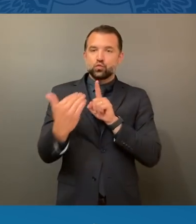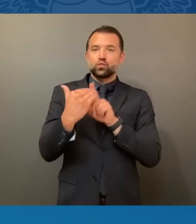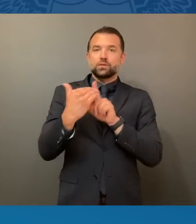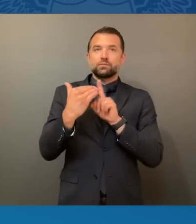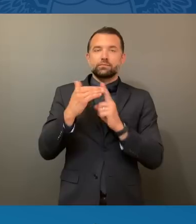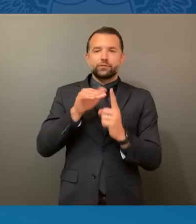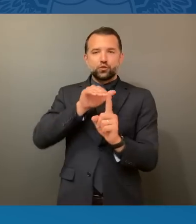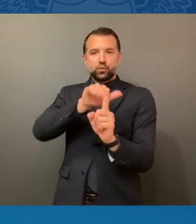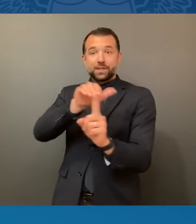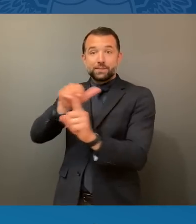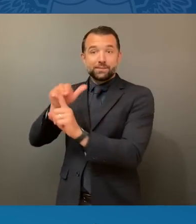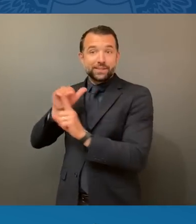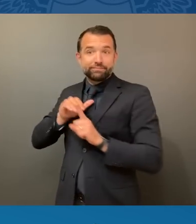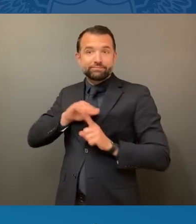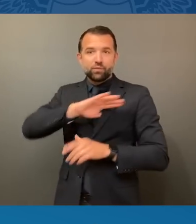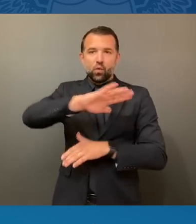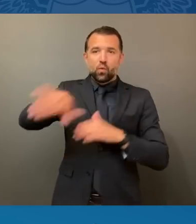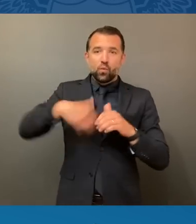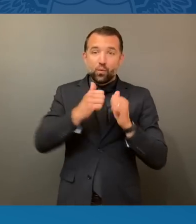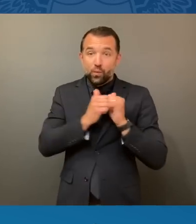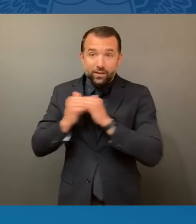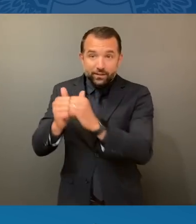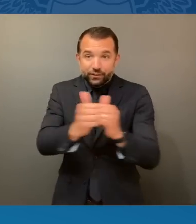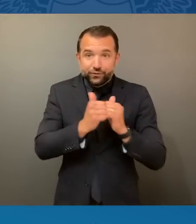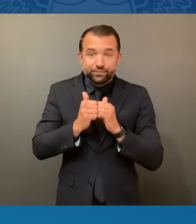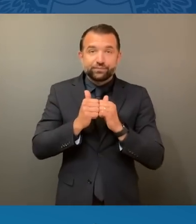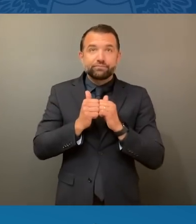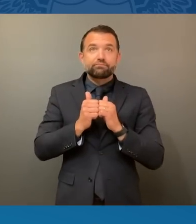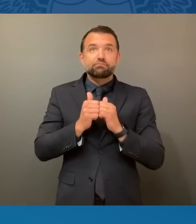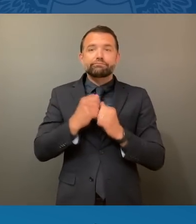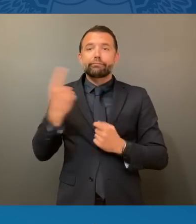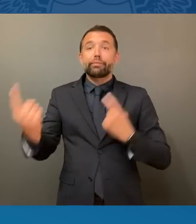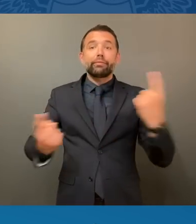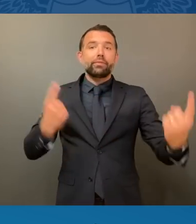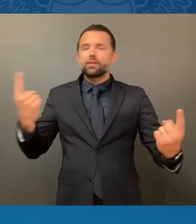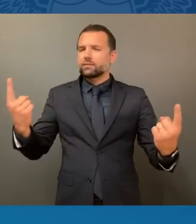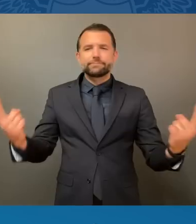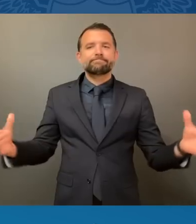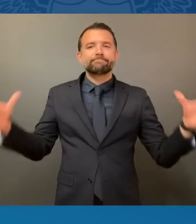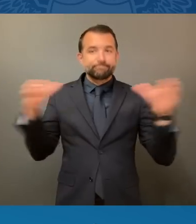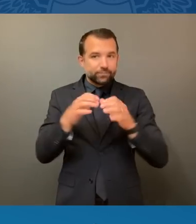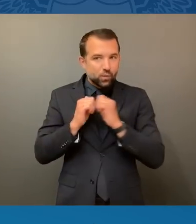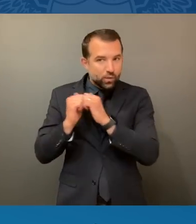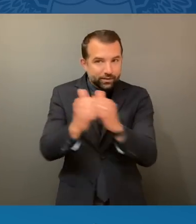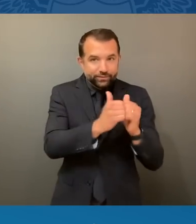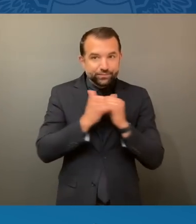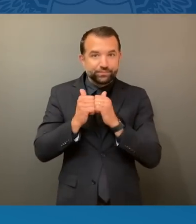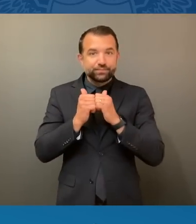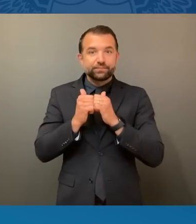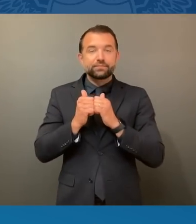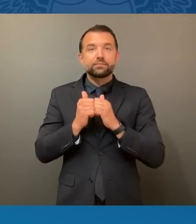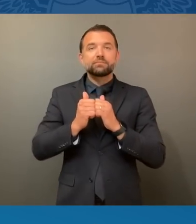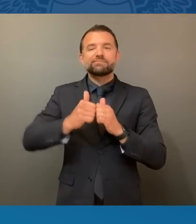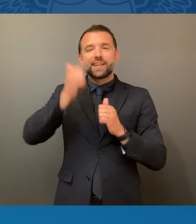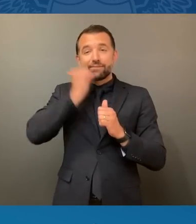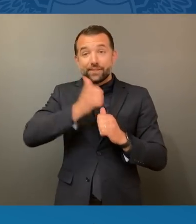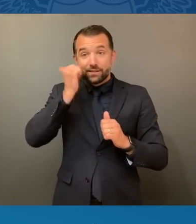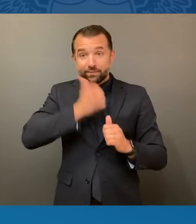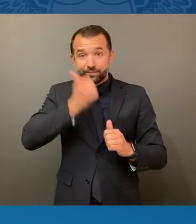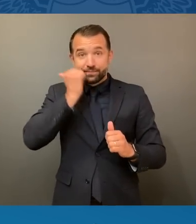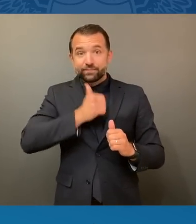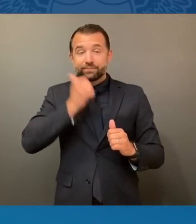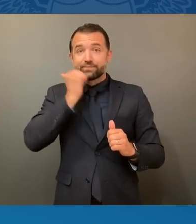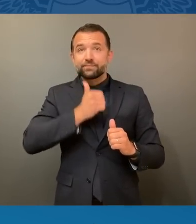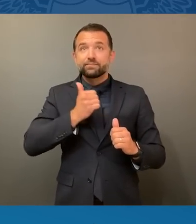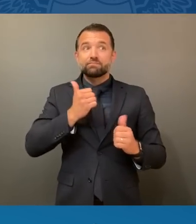we're all in this together. Nobody's alone. Right. Even though every day, each of us, or every other